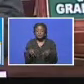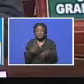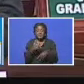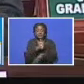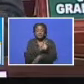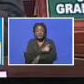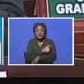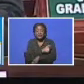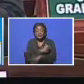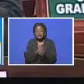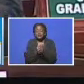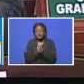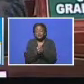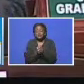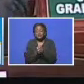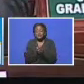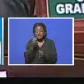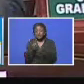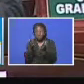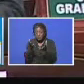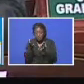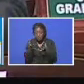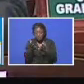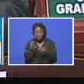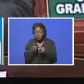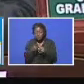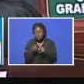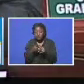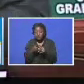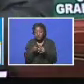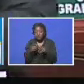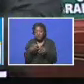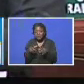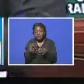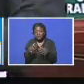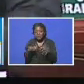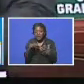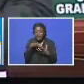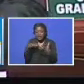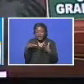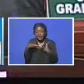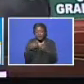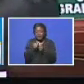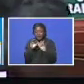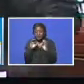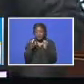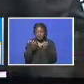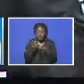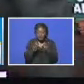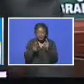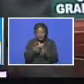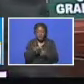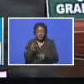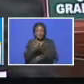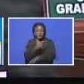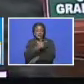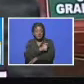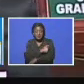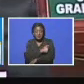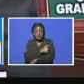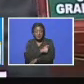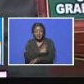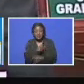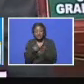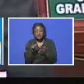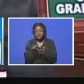vaccinate. If you want to hang with the crew, vaccinate. Mr. Speaker, I've been saying that I got